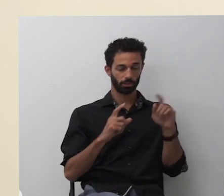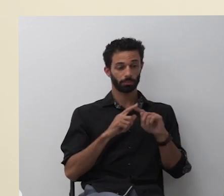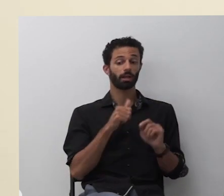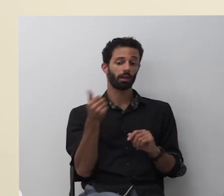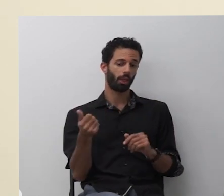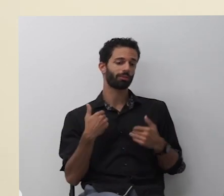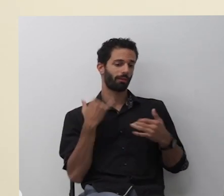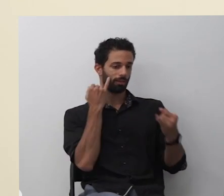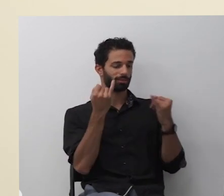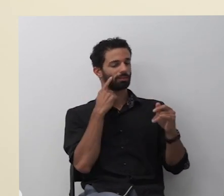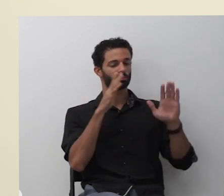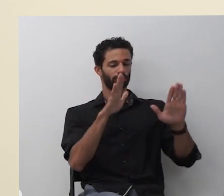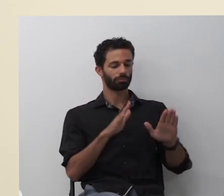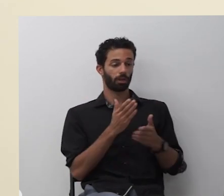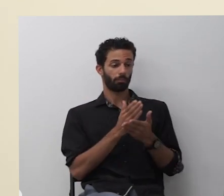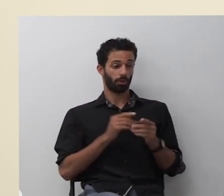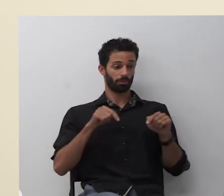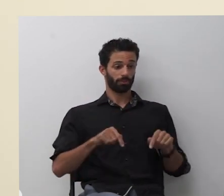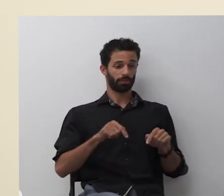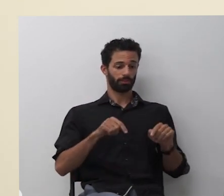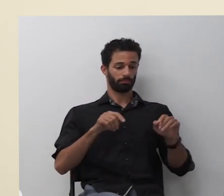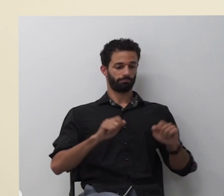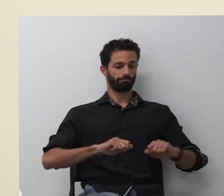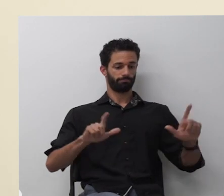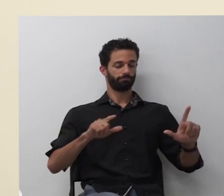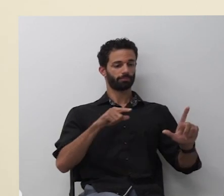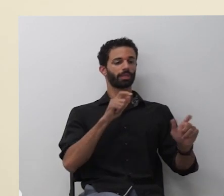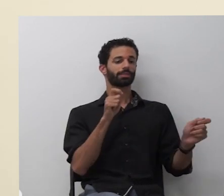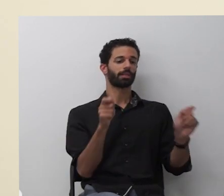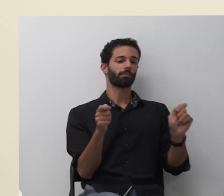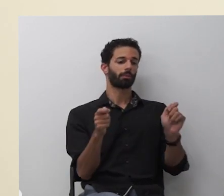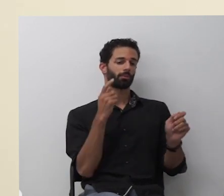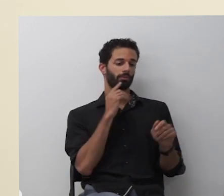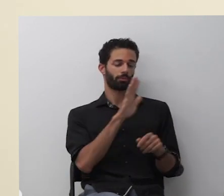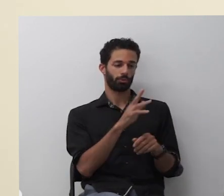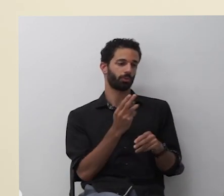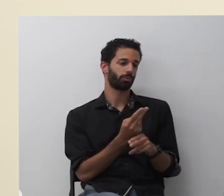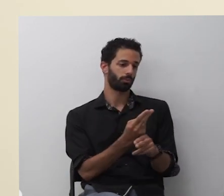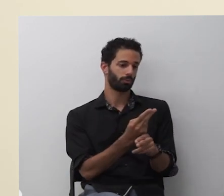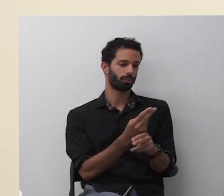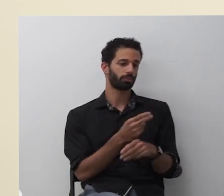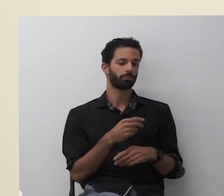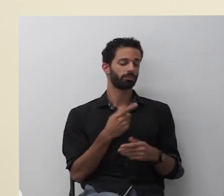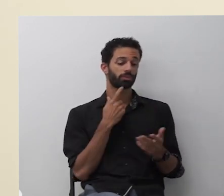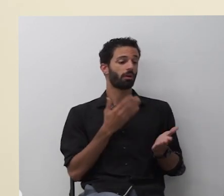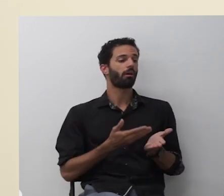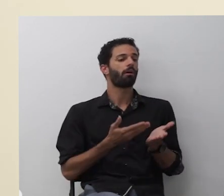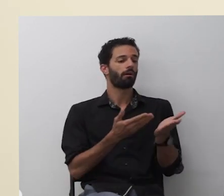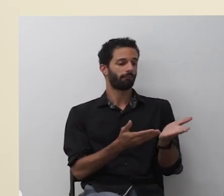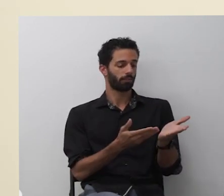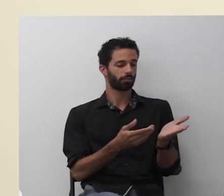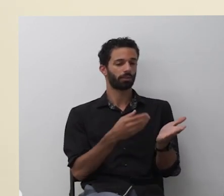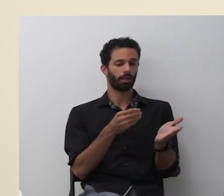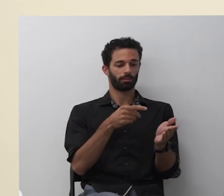think that's great. Like the part of this framework is that it's adaptable for your use, right? It's just an offering, so people have built